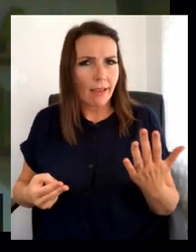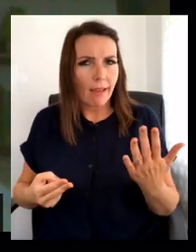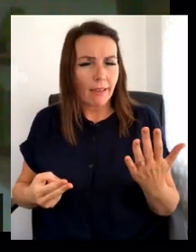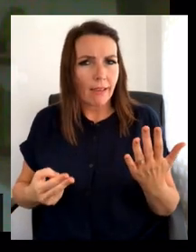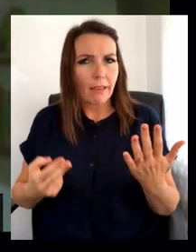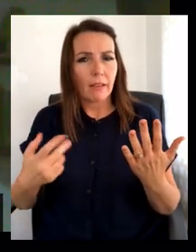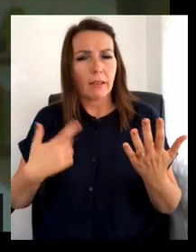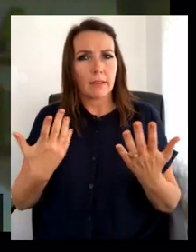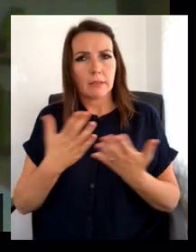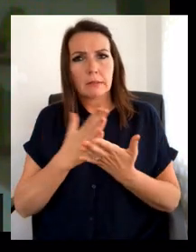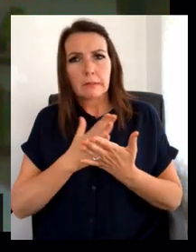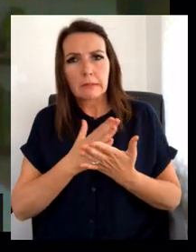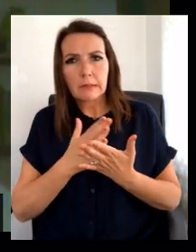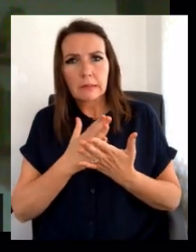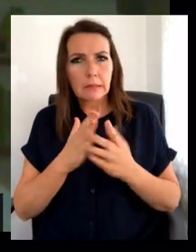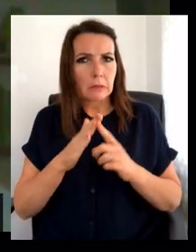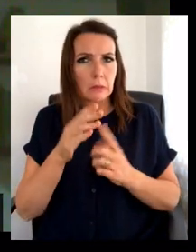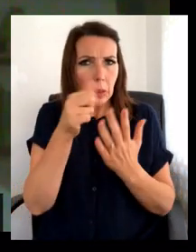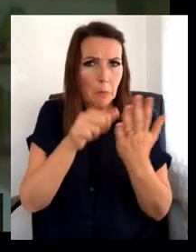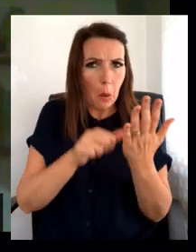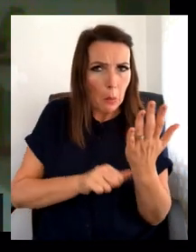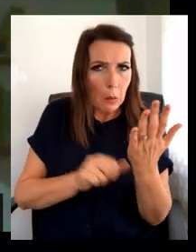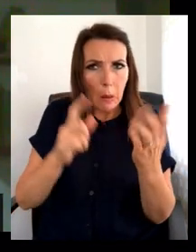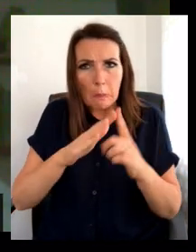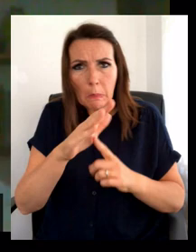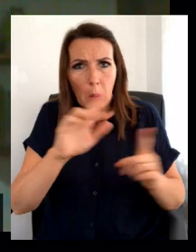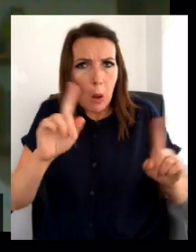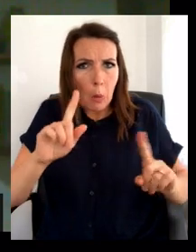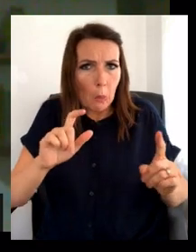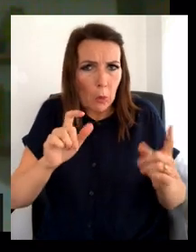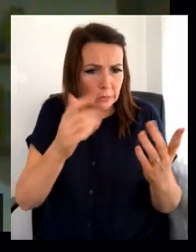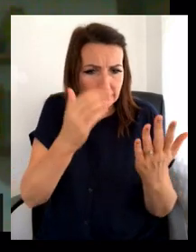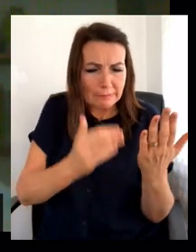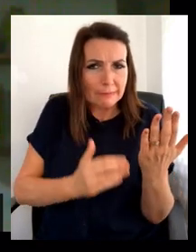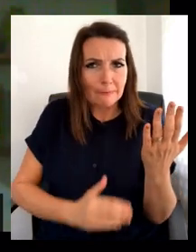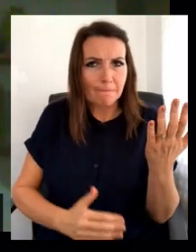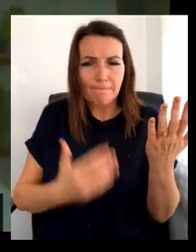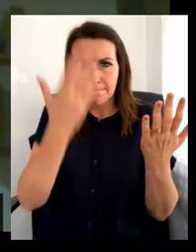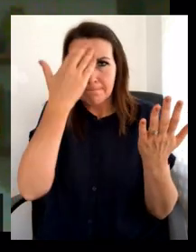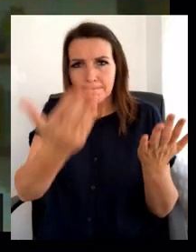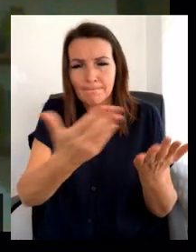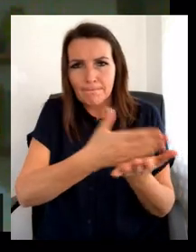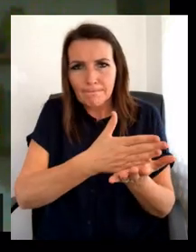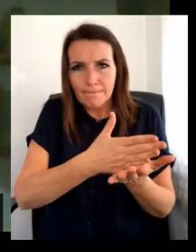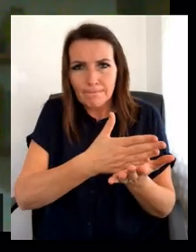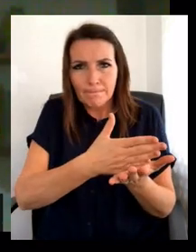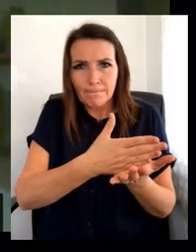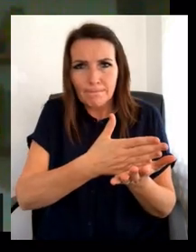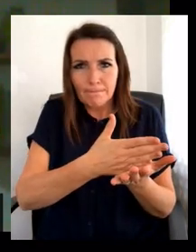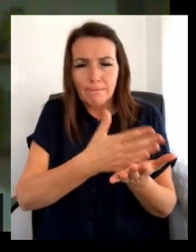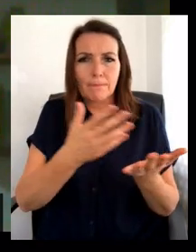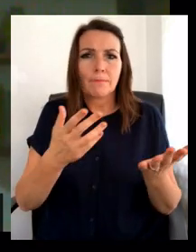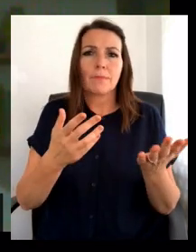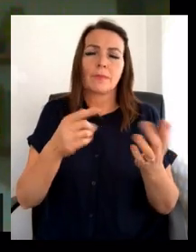what kind of programs look like in the future, and so, you know, we have a loss